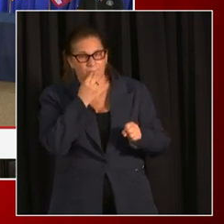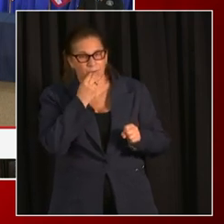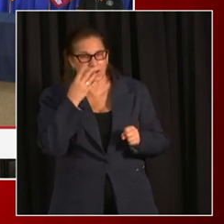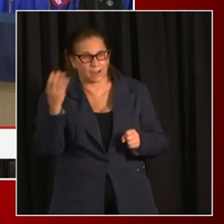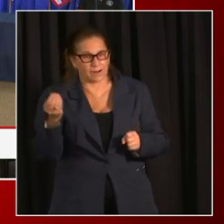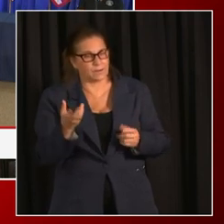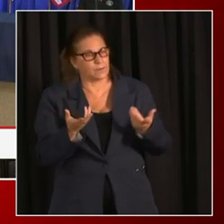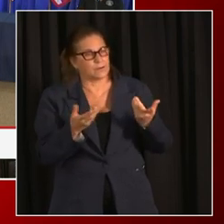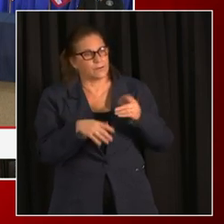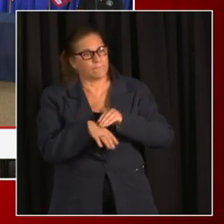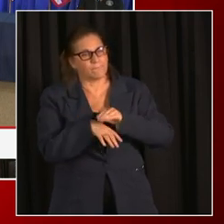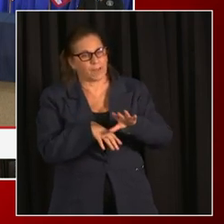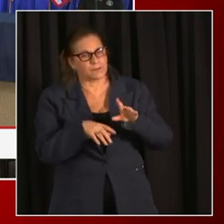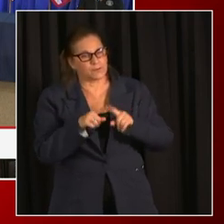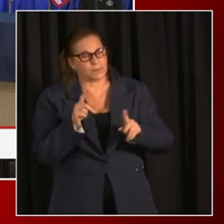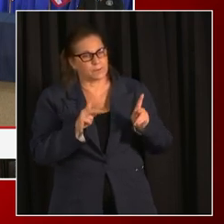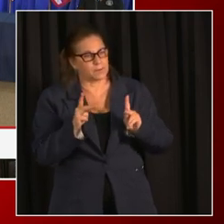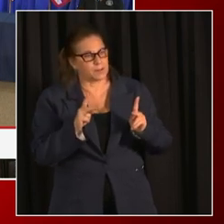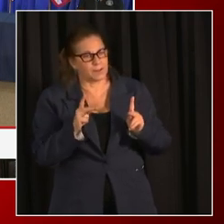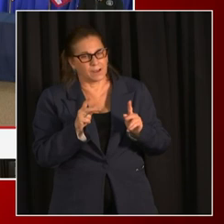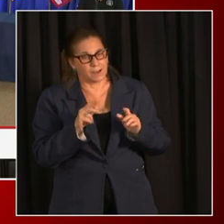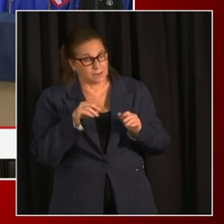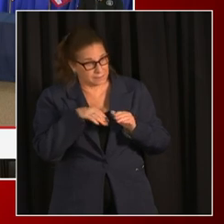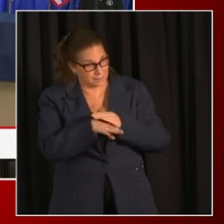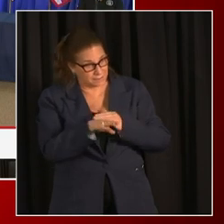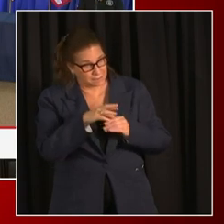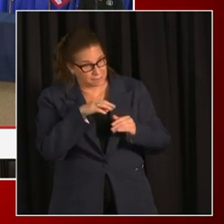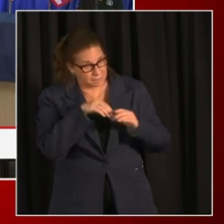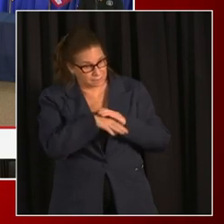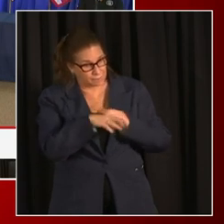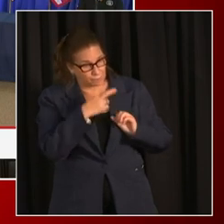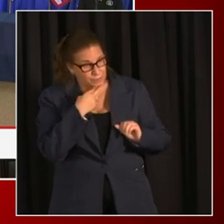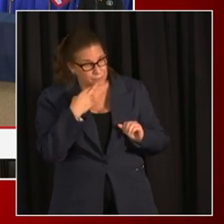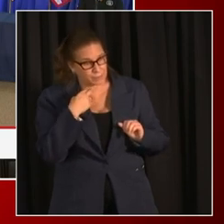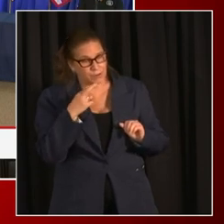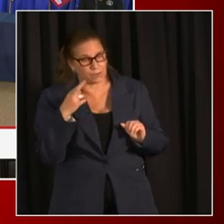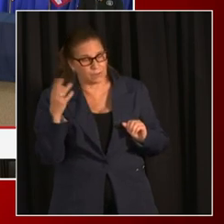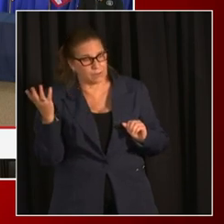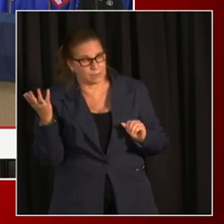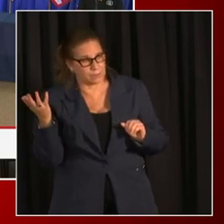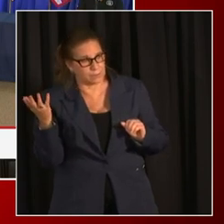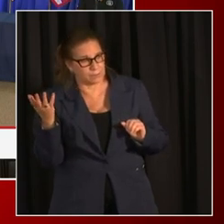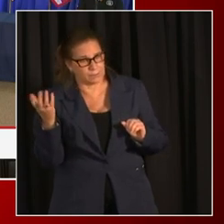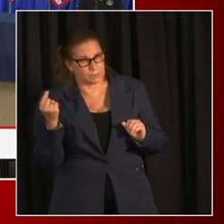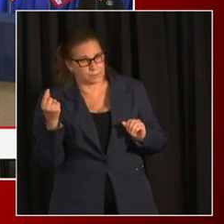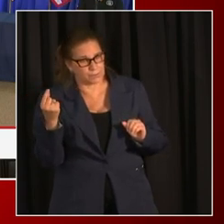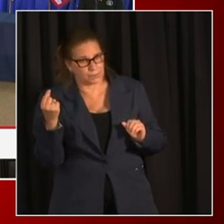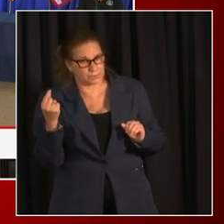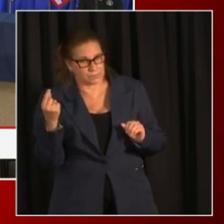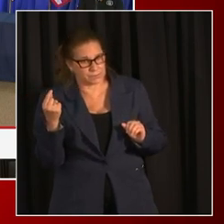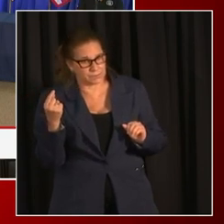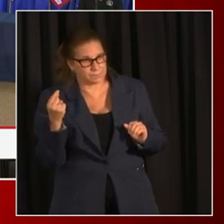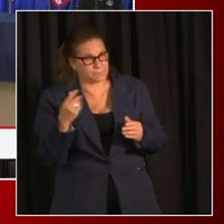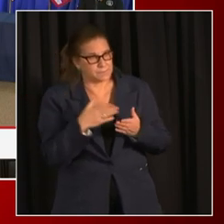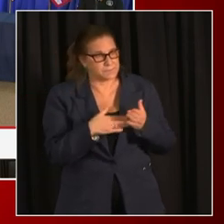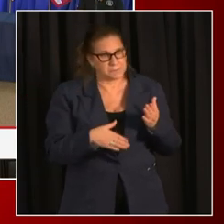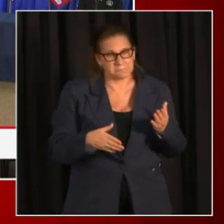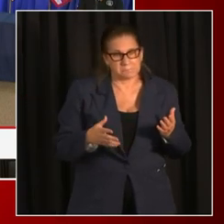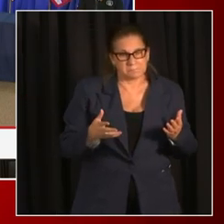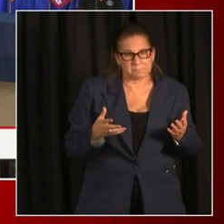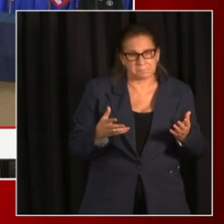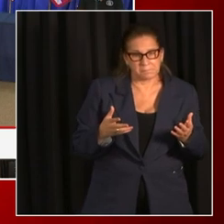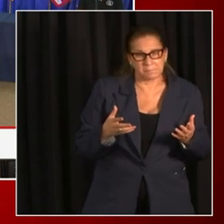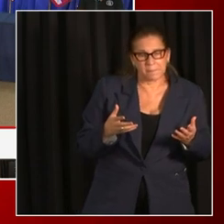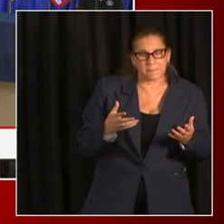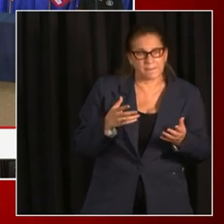advice to people wanting to patronize indoor dining right now? Some officials think indoor